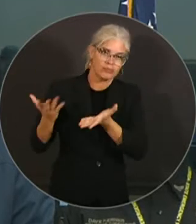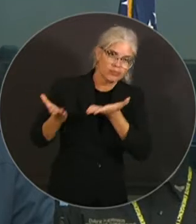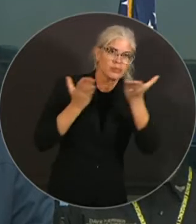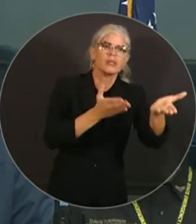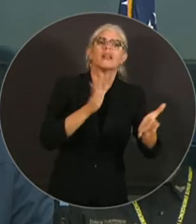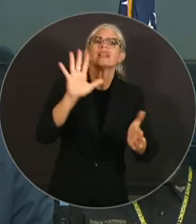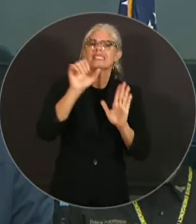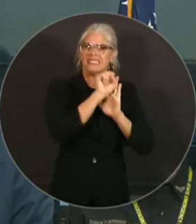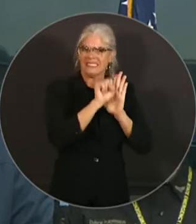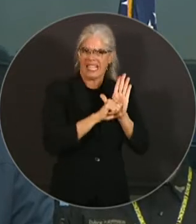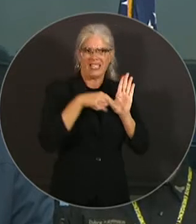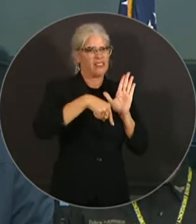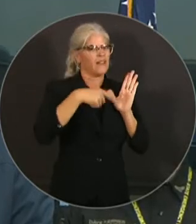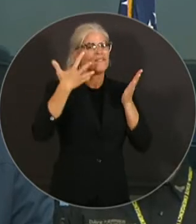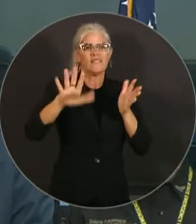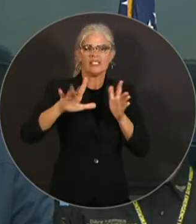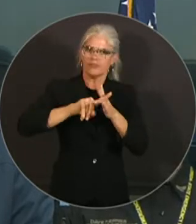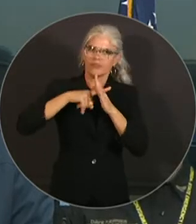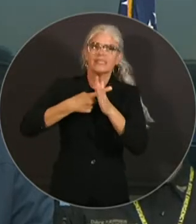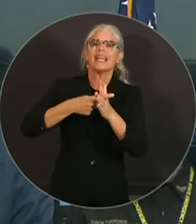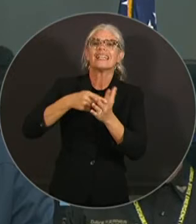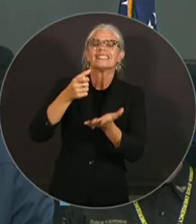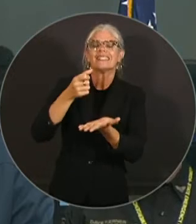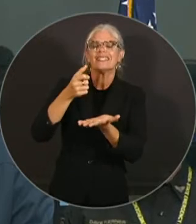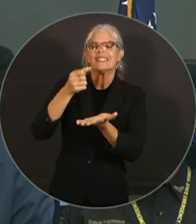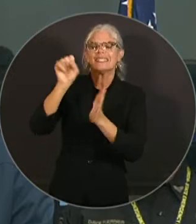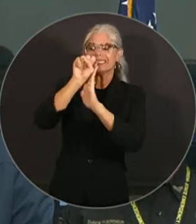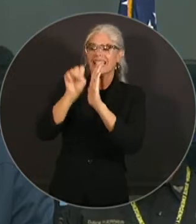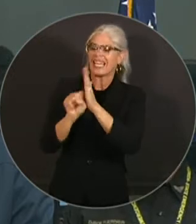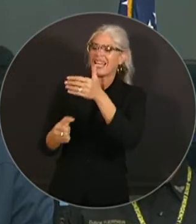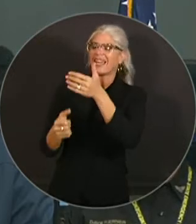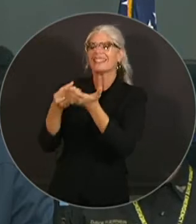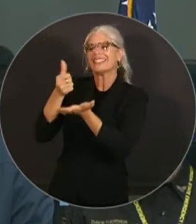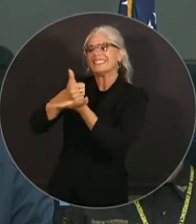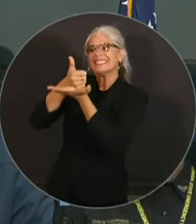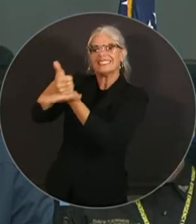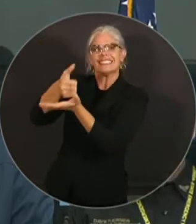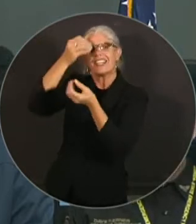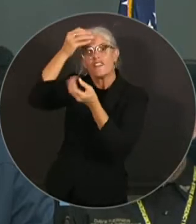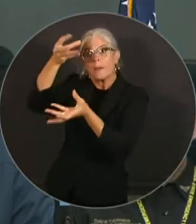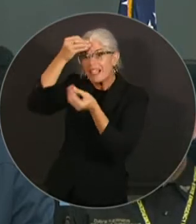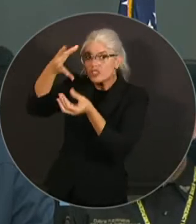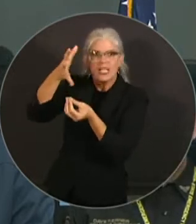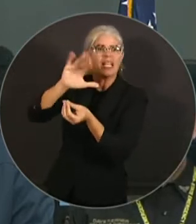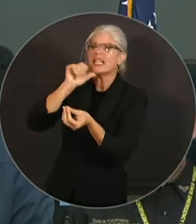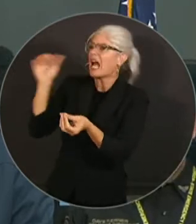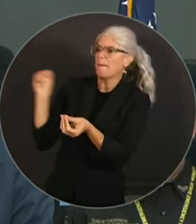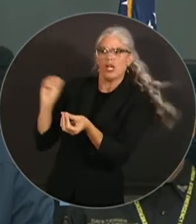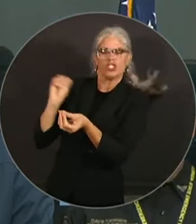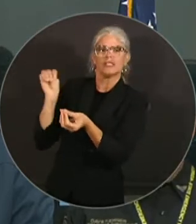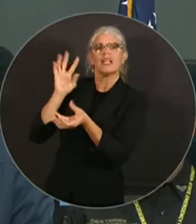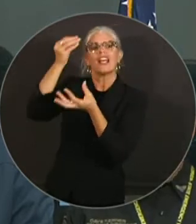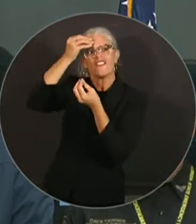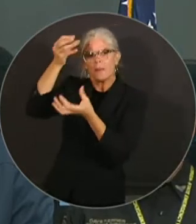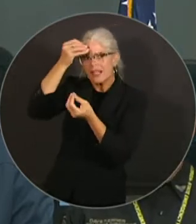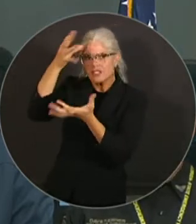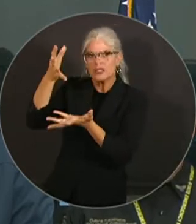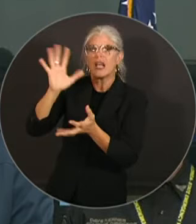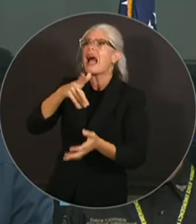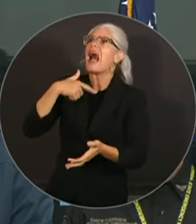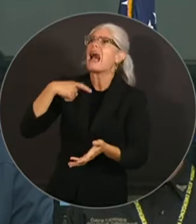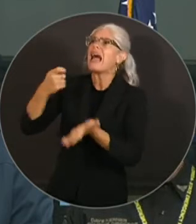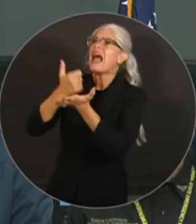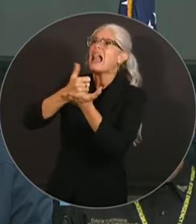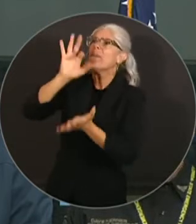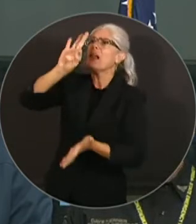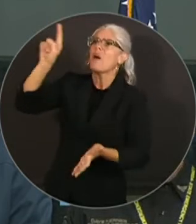the State Assistance Information Line. Residents needing information and resources. Again, this is an information line. It is not I need help line.